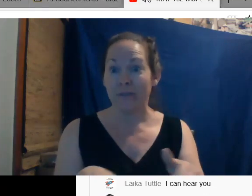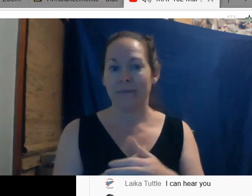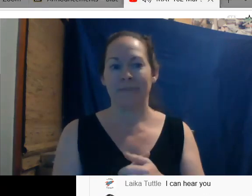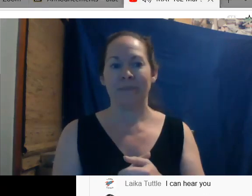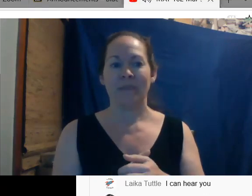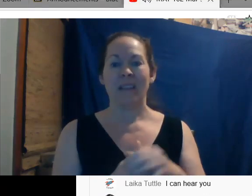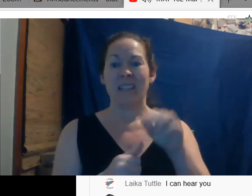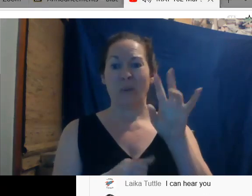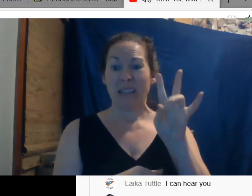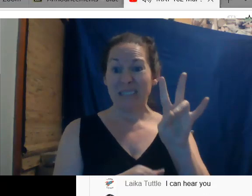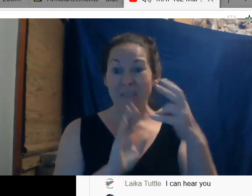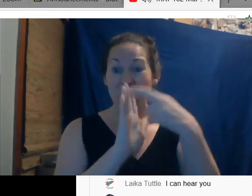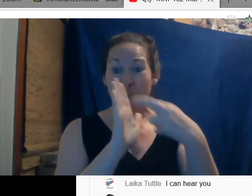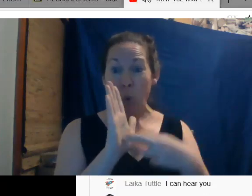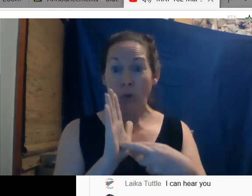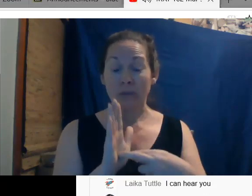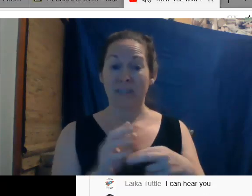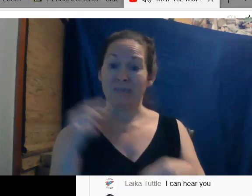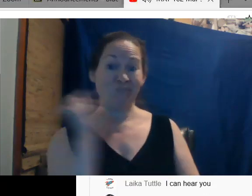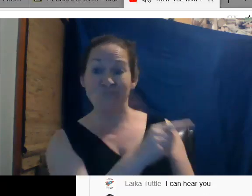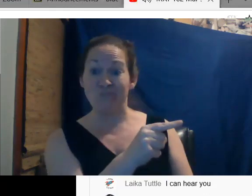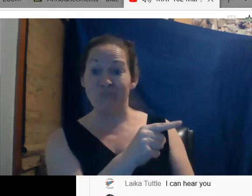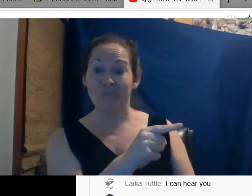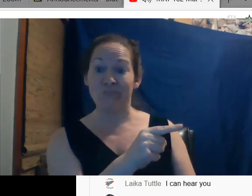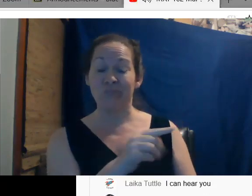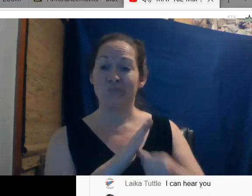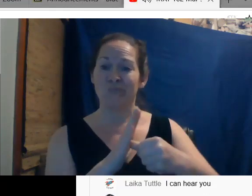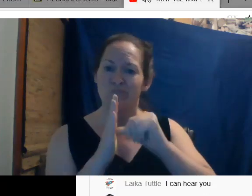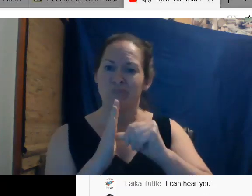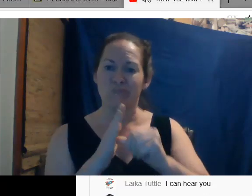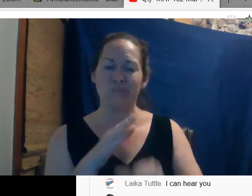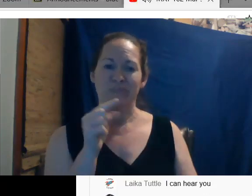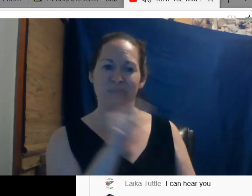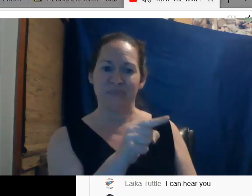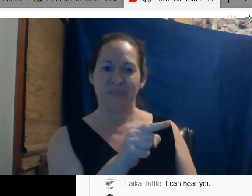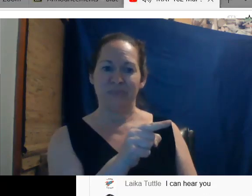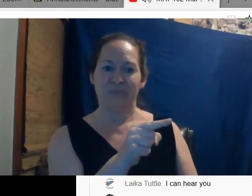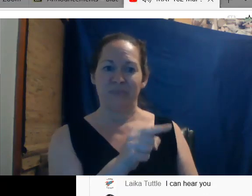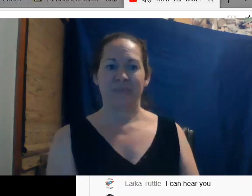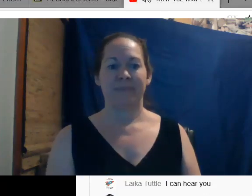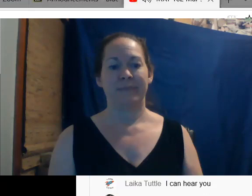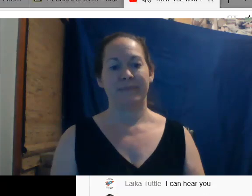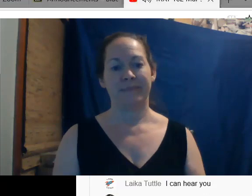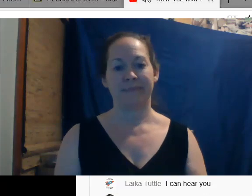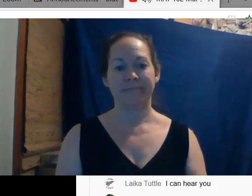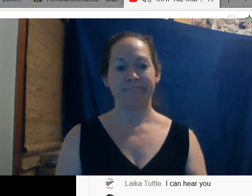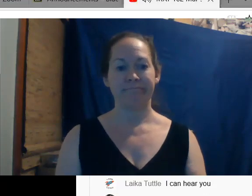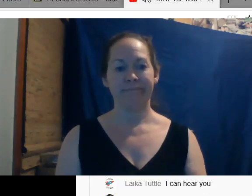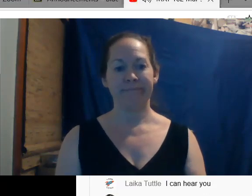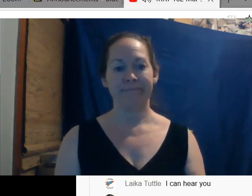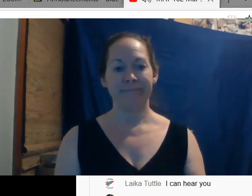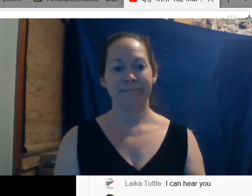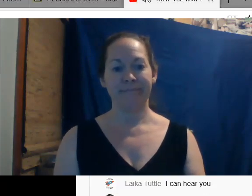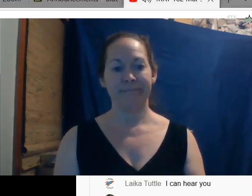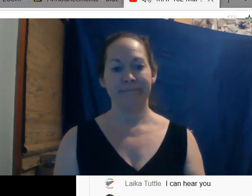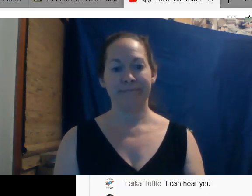on these rules. We divide the leading terms, write the answer above, multiply the answer back out by the